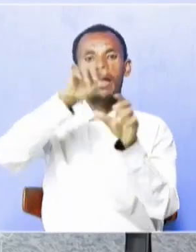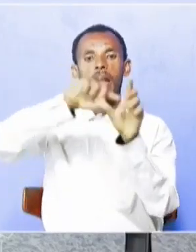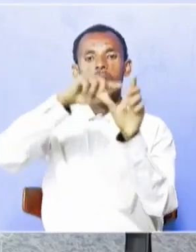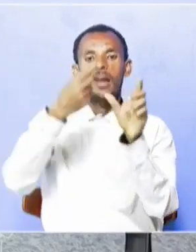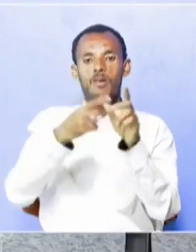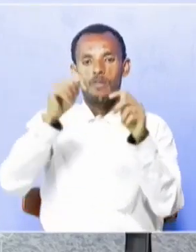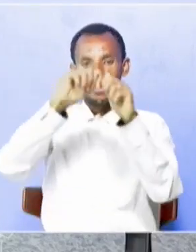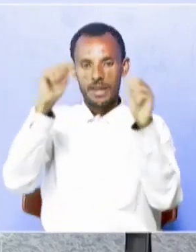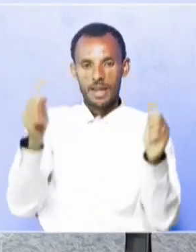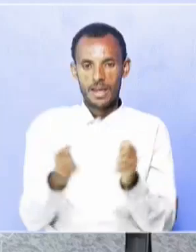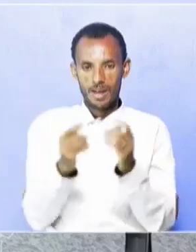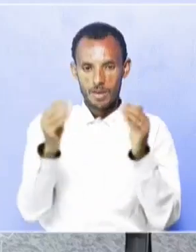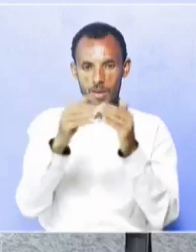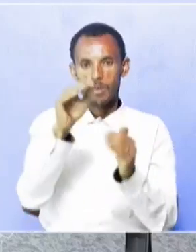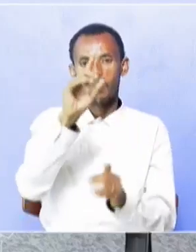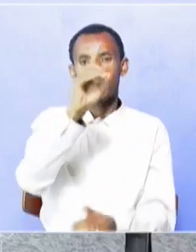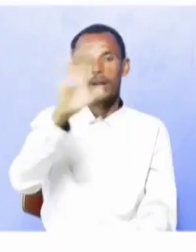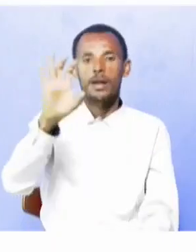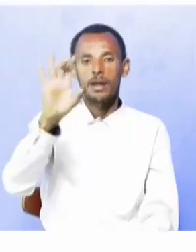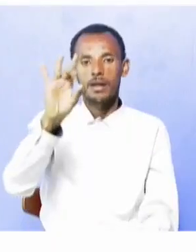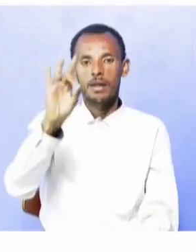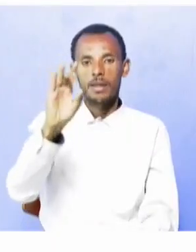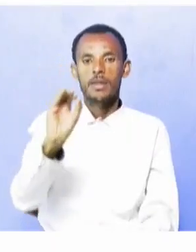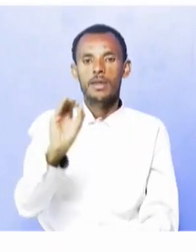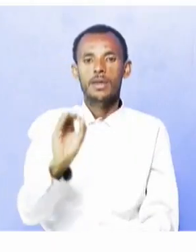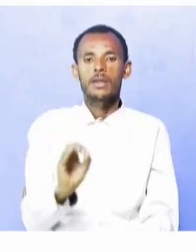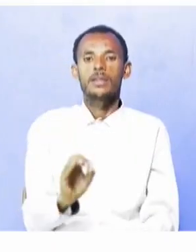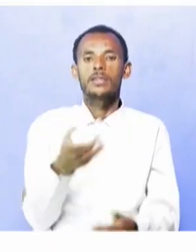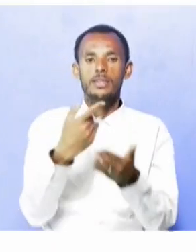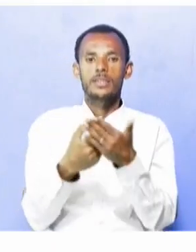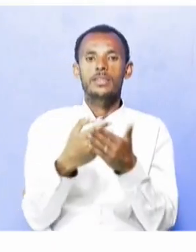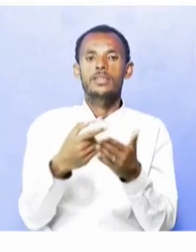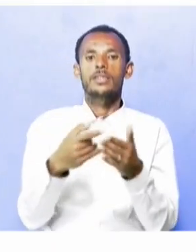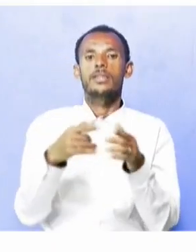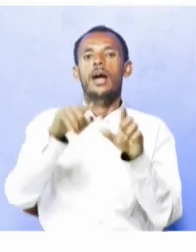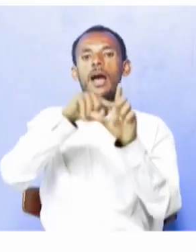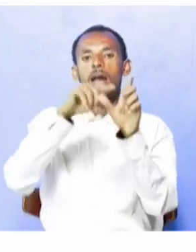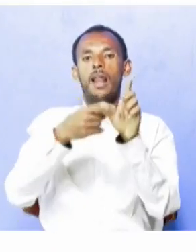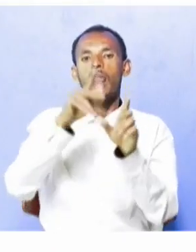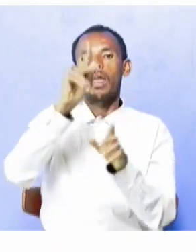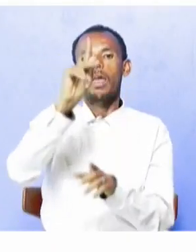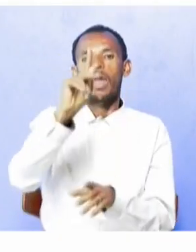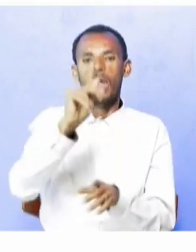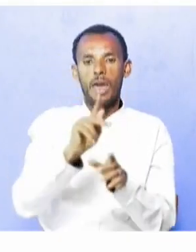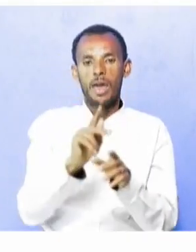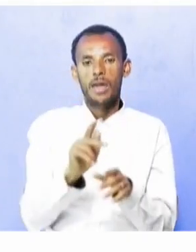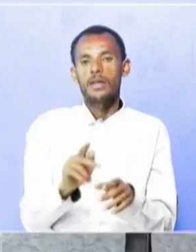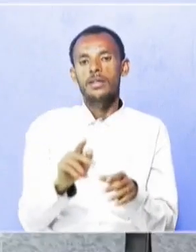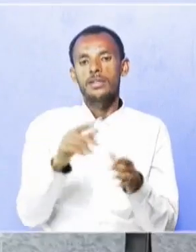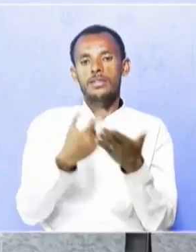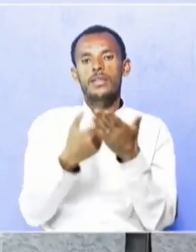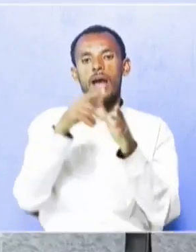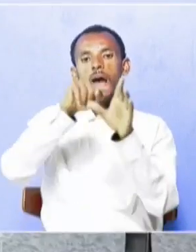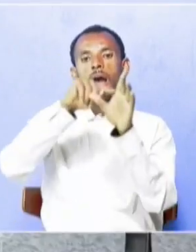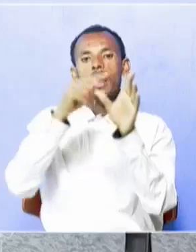angles of a triangle is 180 degree. Say this is angle K. If you say this is angle K,